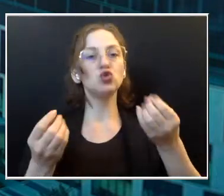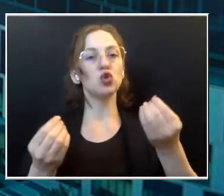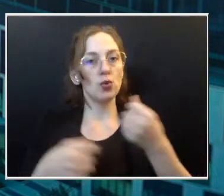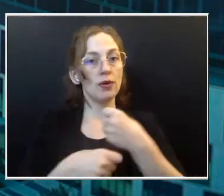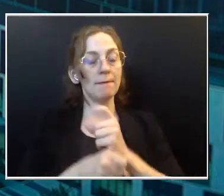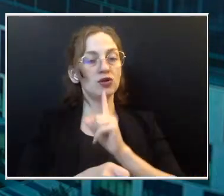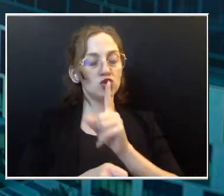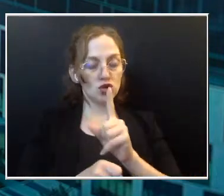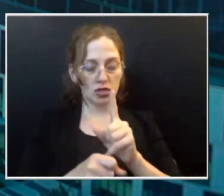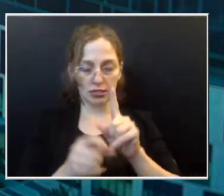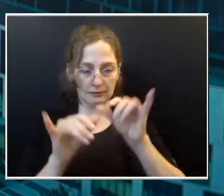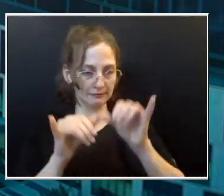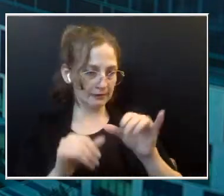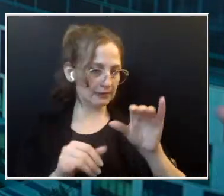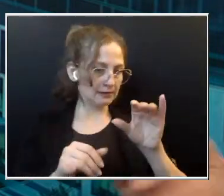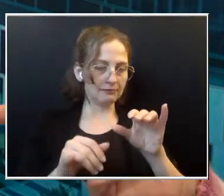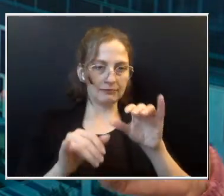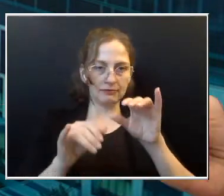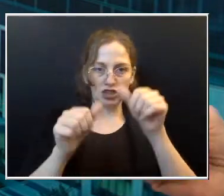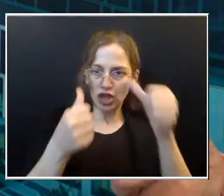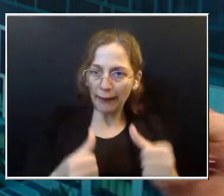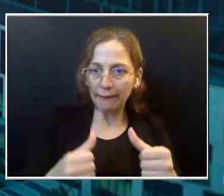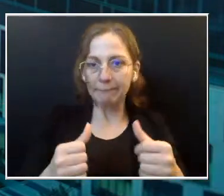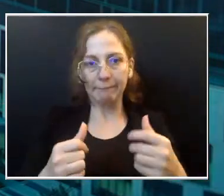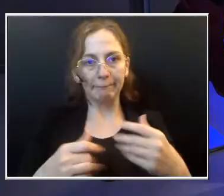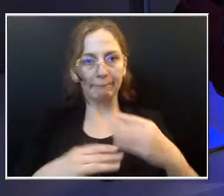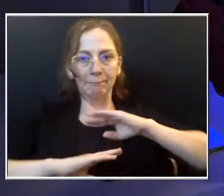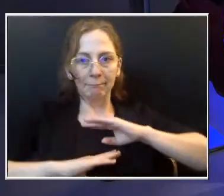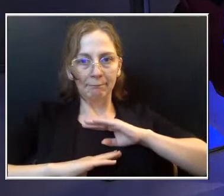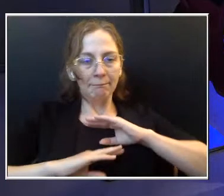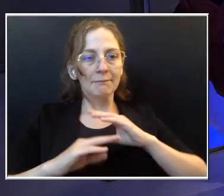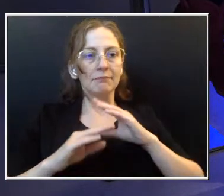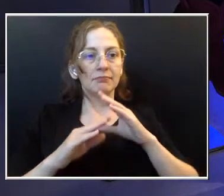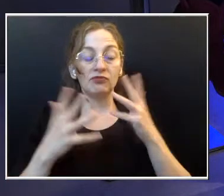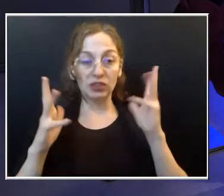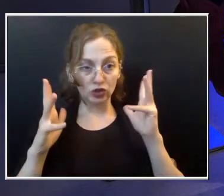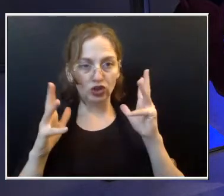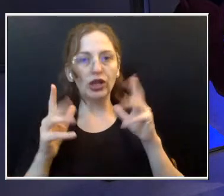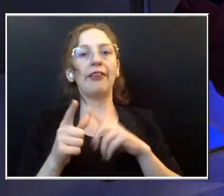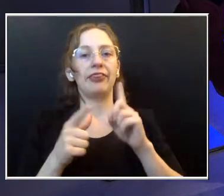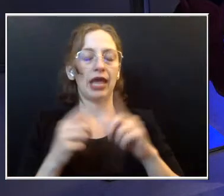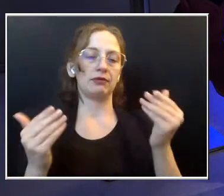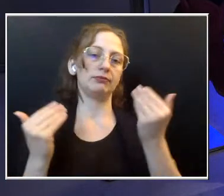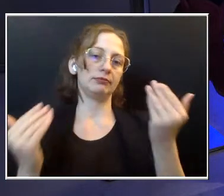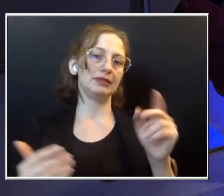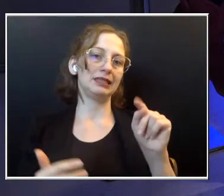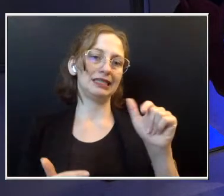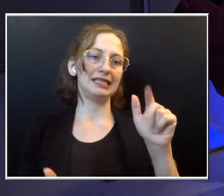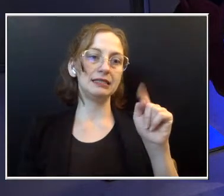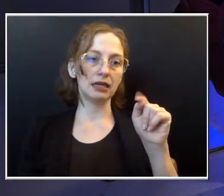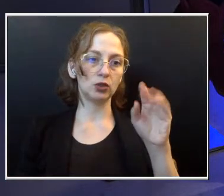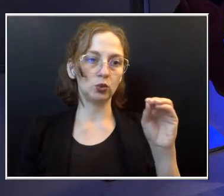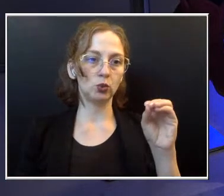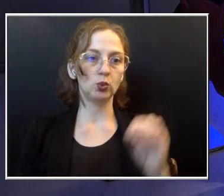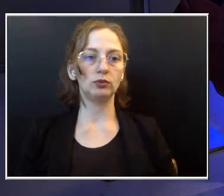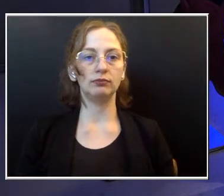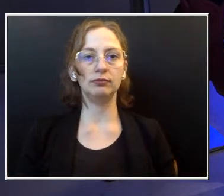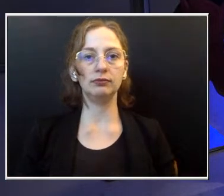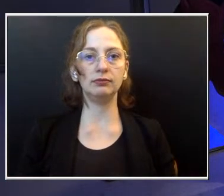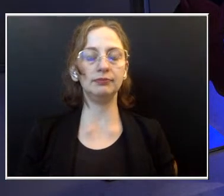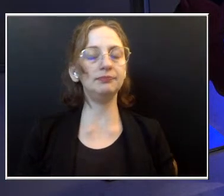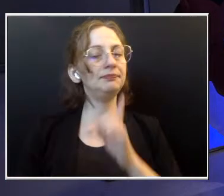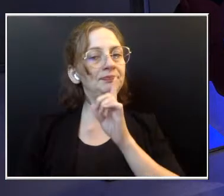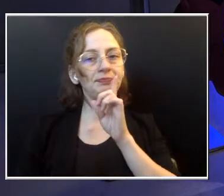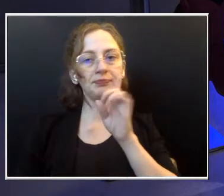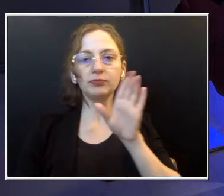all about what I wanted. Like Yeah. you said, it wasn't like, like this is what I think you should do. So. Heather,